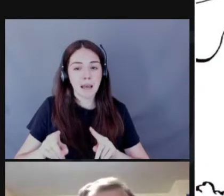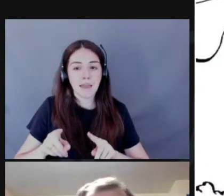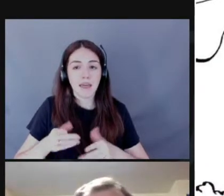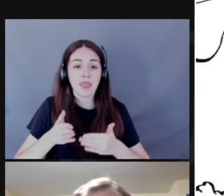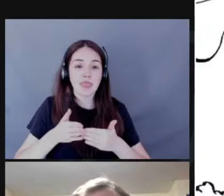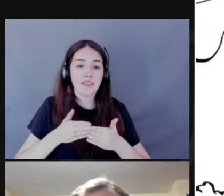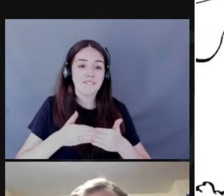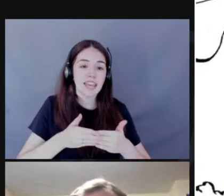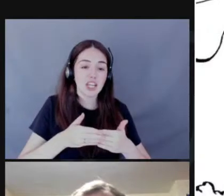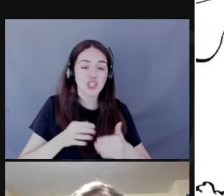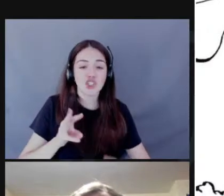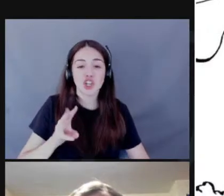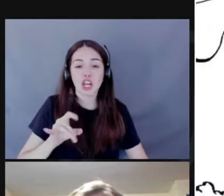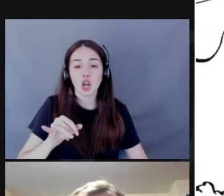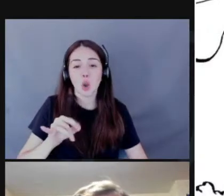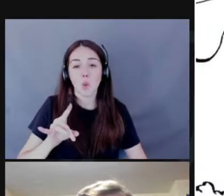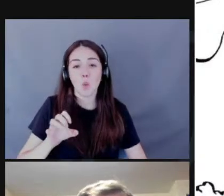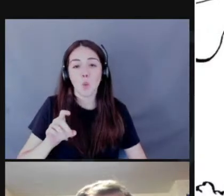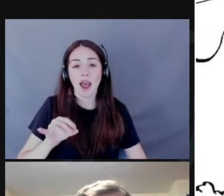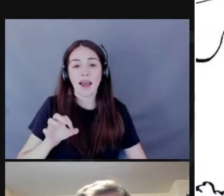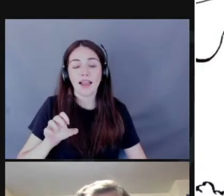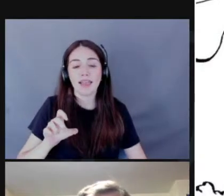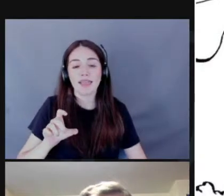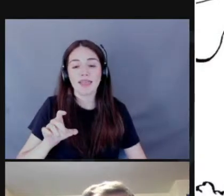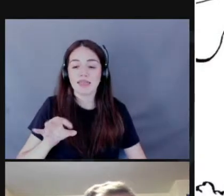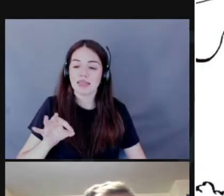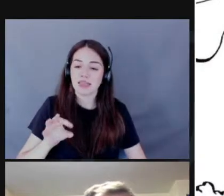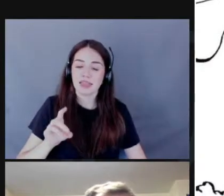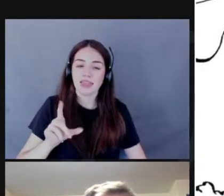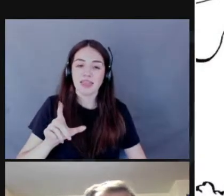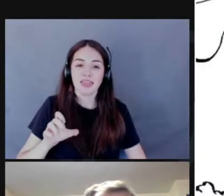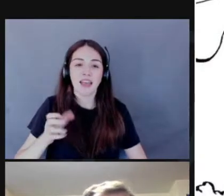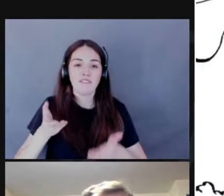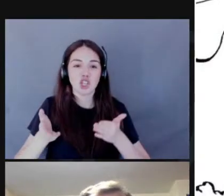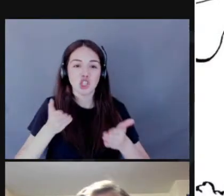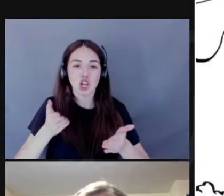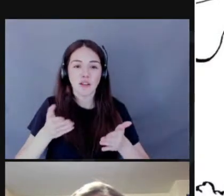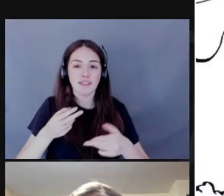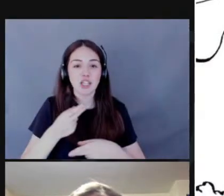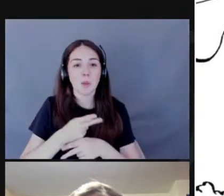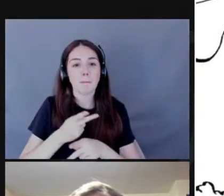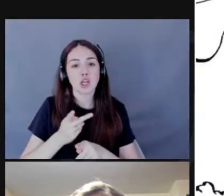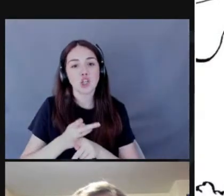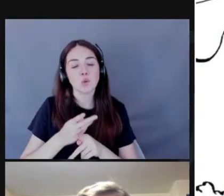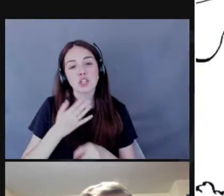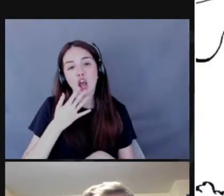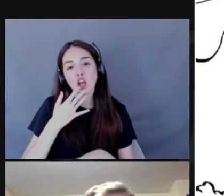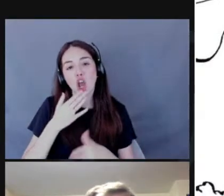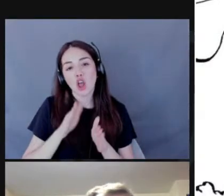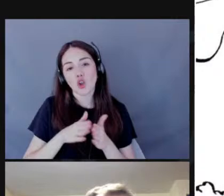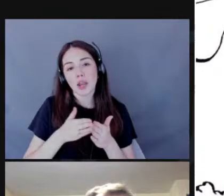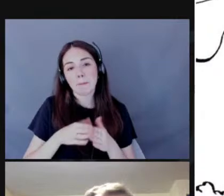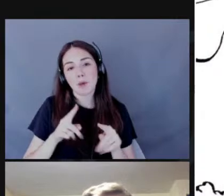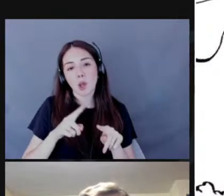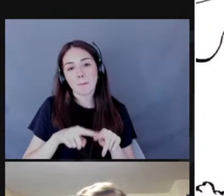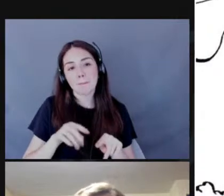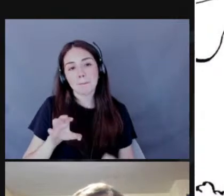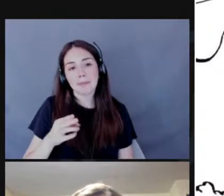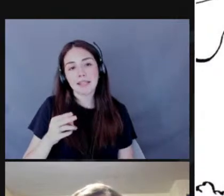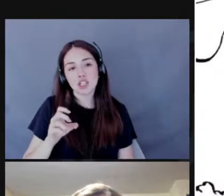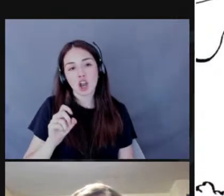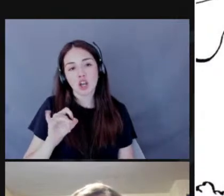Service, which went on in 1986 to produce a coloring book based on Chessie